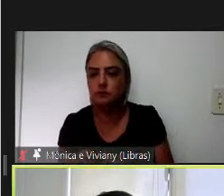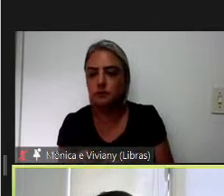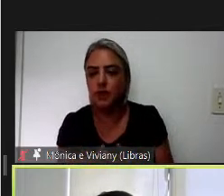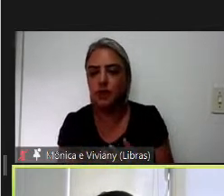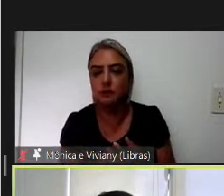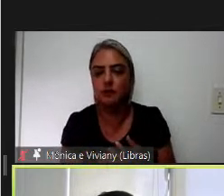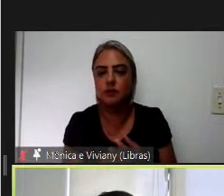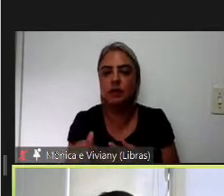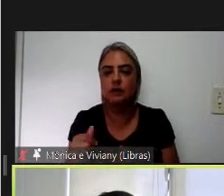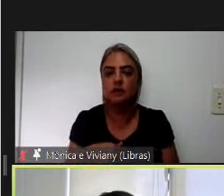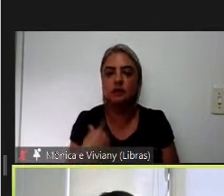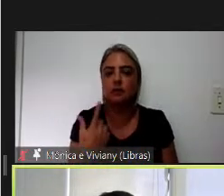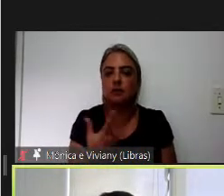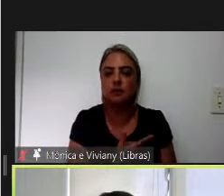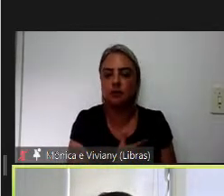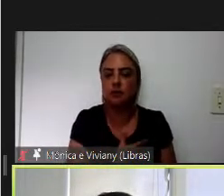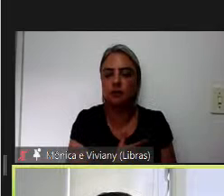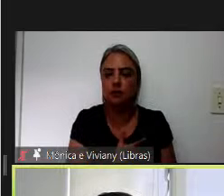health in Brazil.